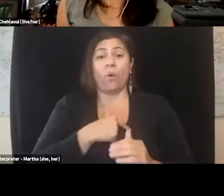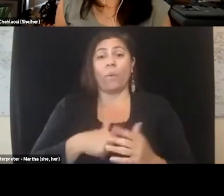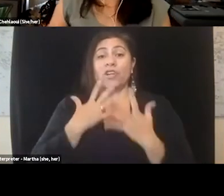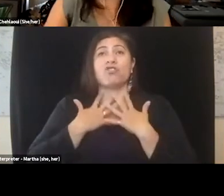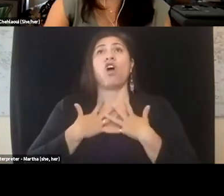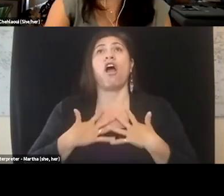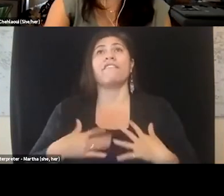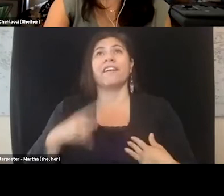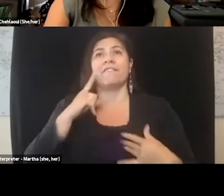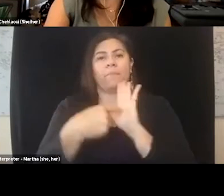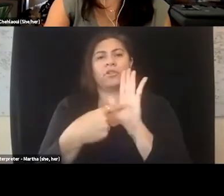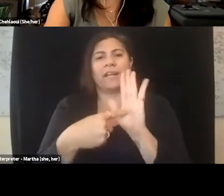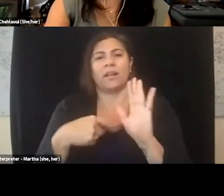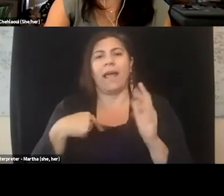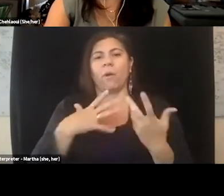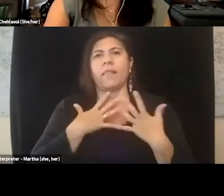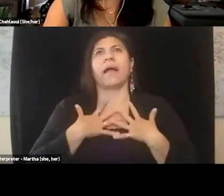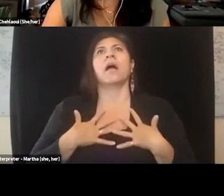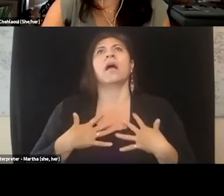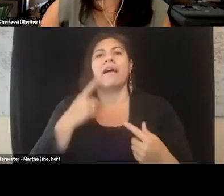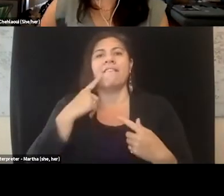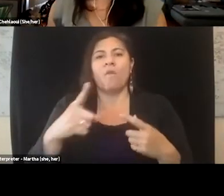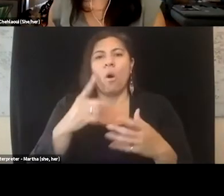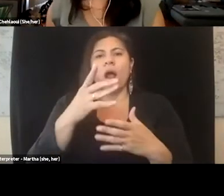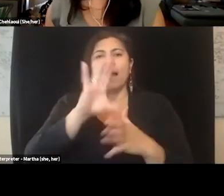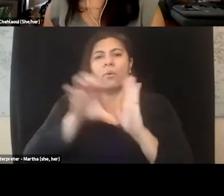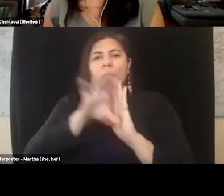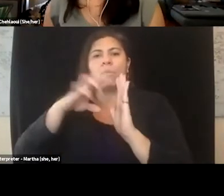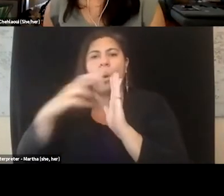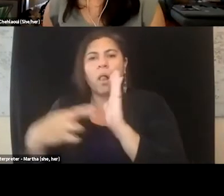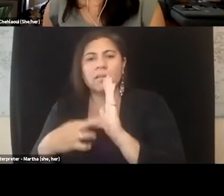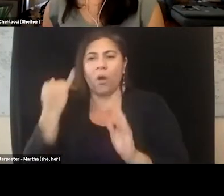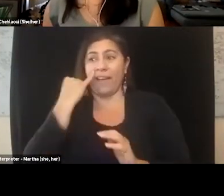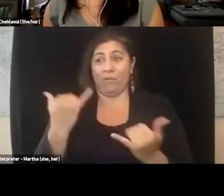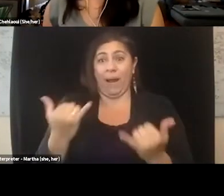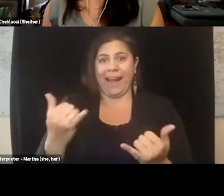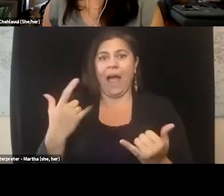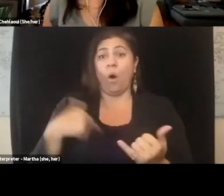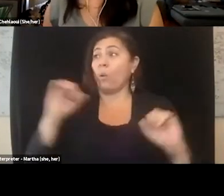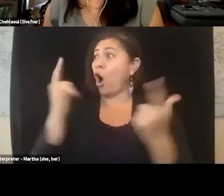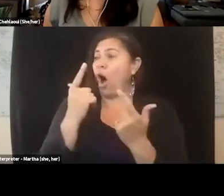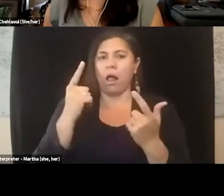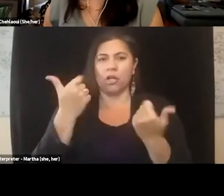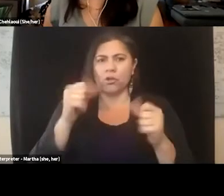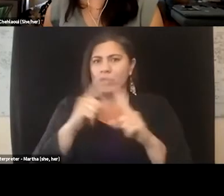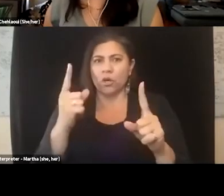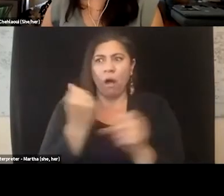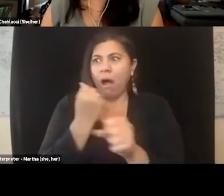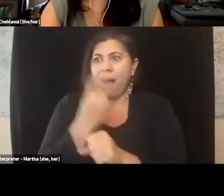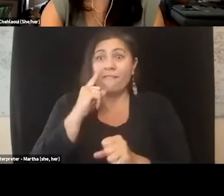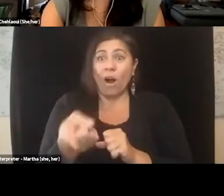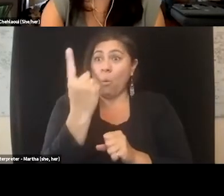So if there's only 0.3% of us on screen and we're only going for one part, and it's just the one part written for a